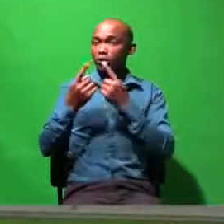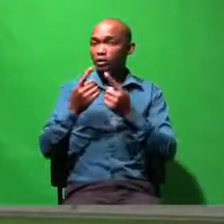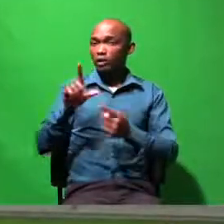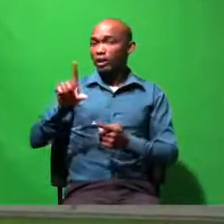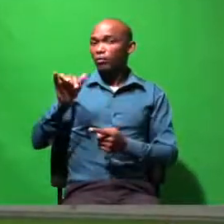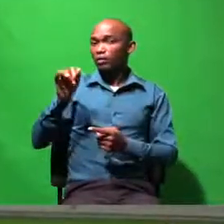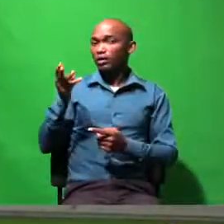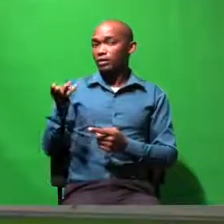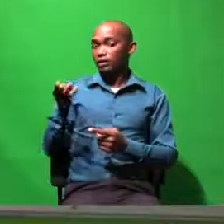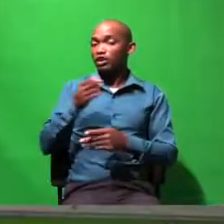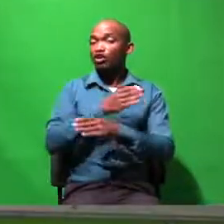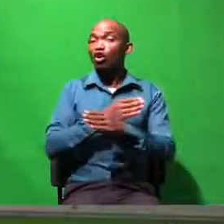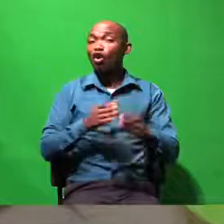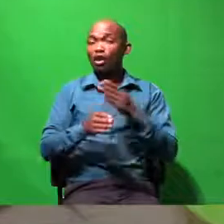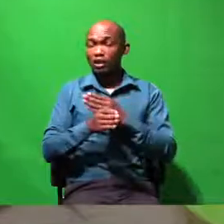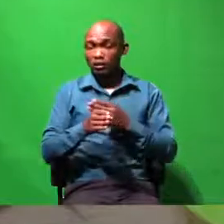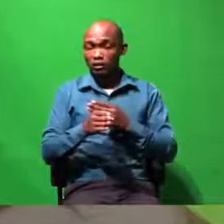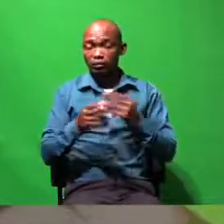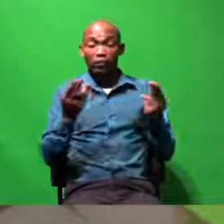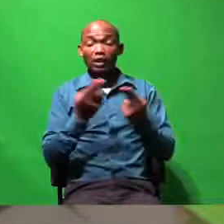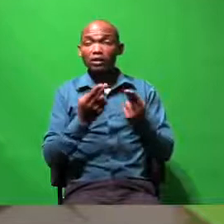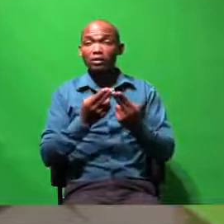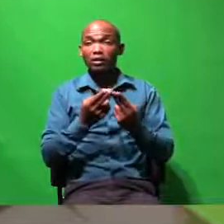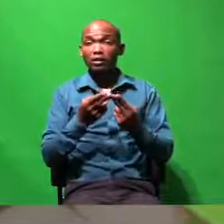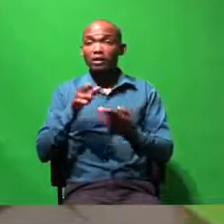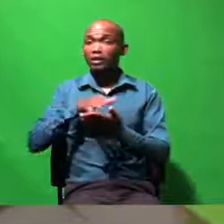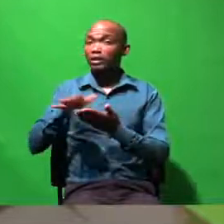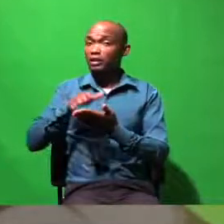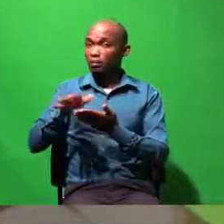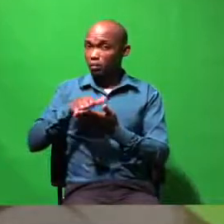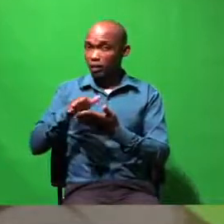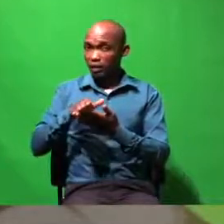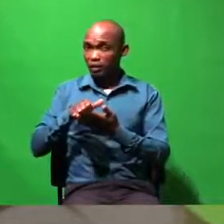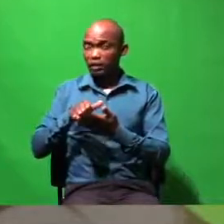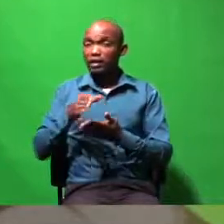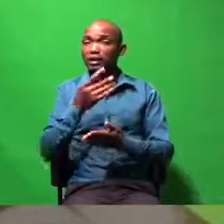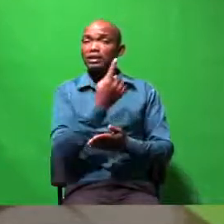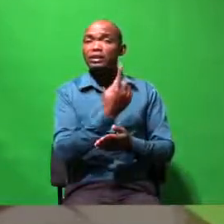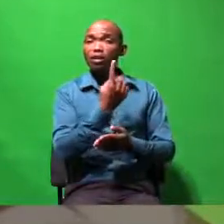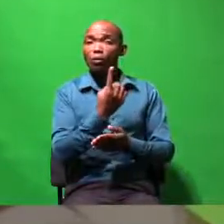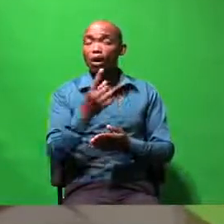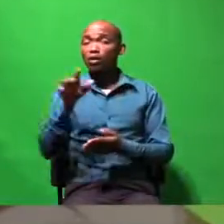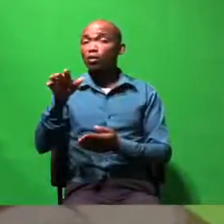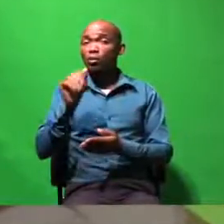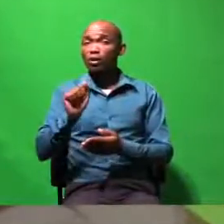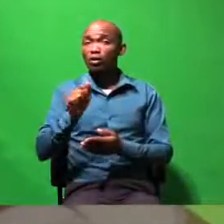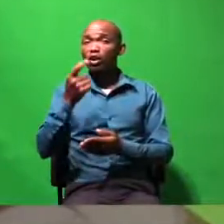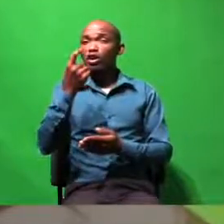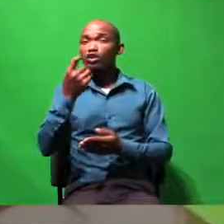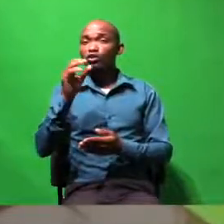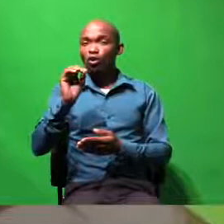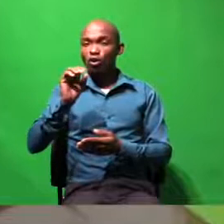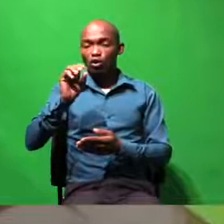example of lymph organs. As well, spleen. As well, there is the one that we call